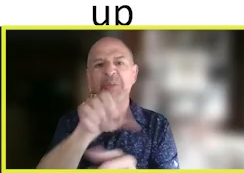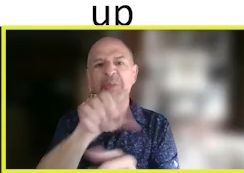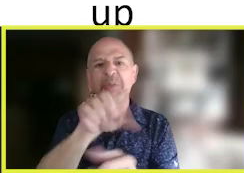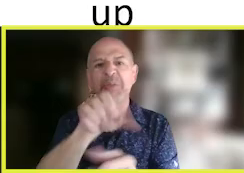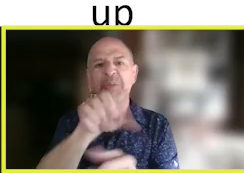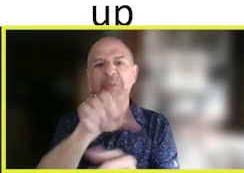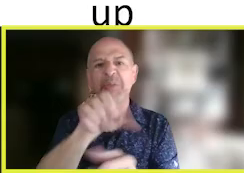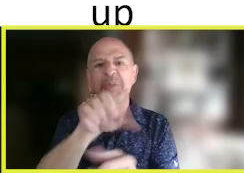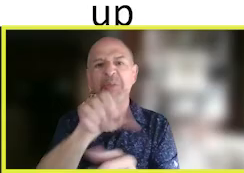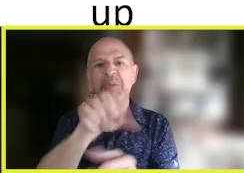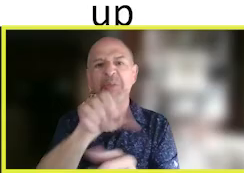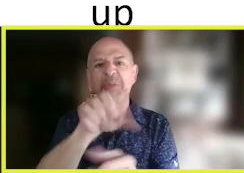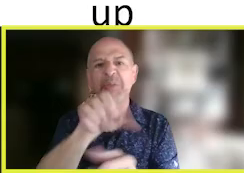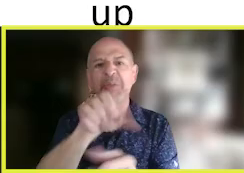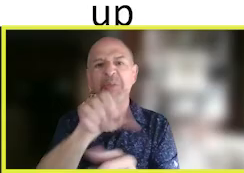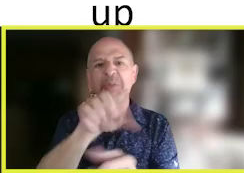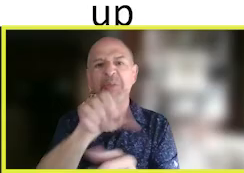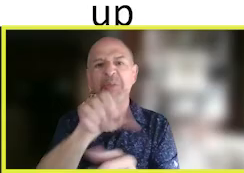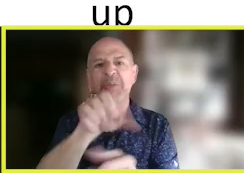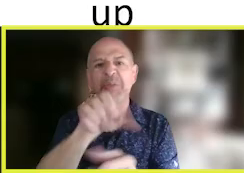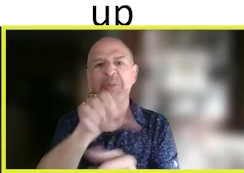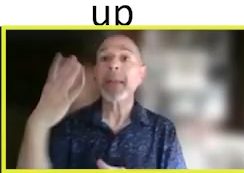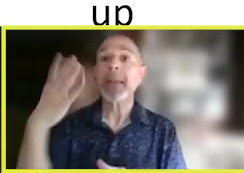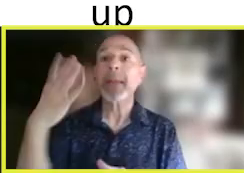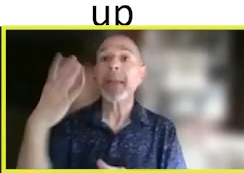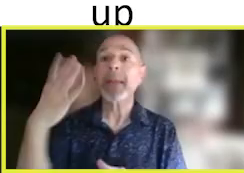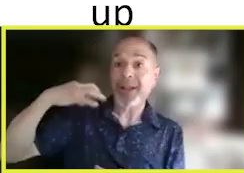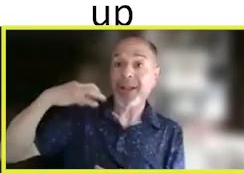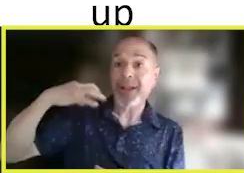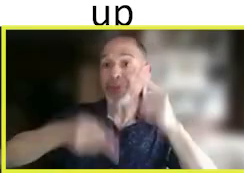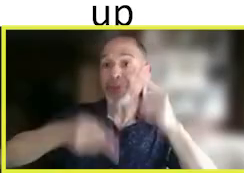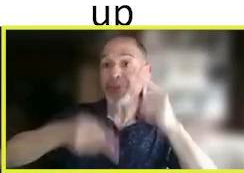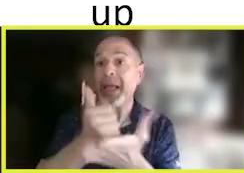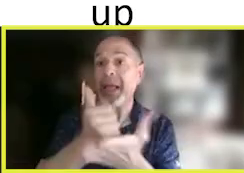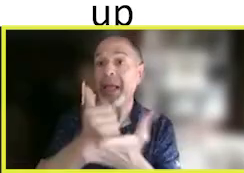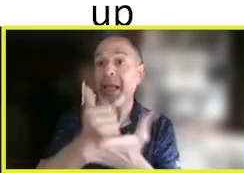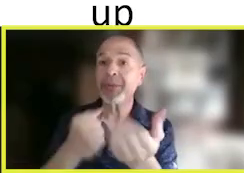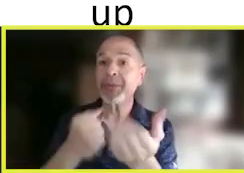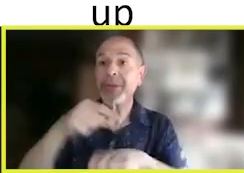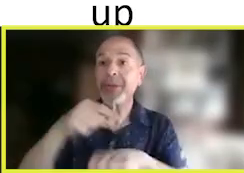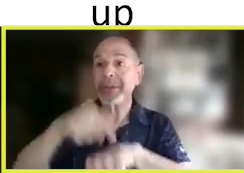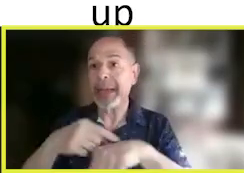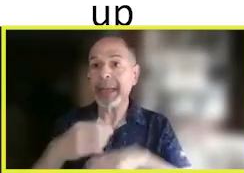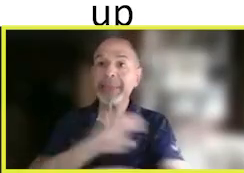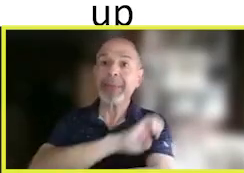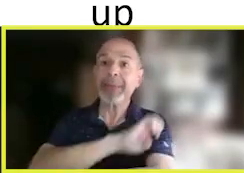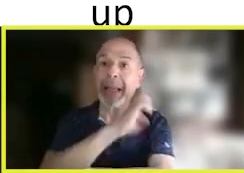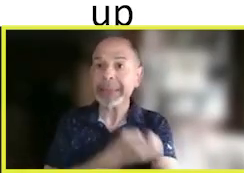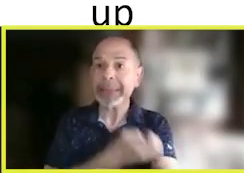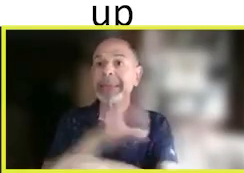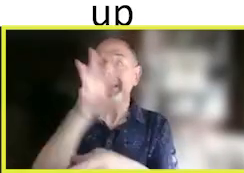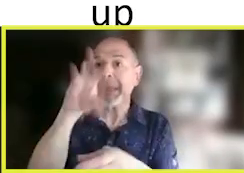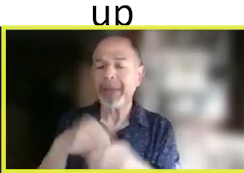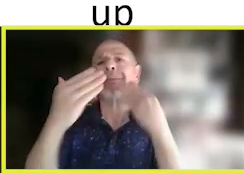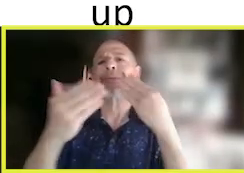for these Olympics. So, and a lot of volunteers too, who also help and put in time and energy. So big thank